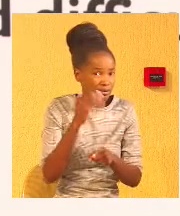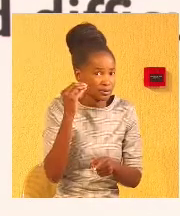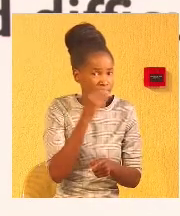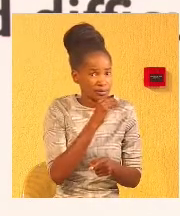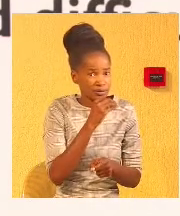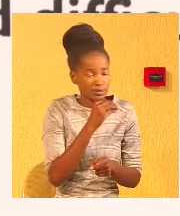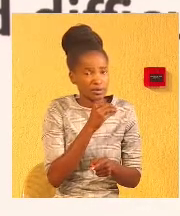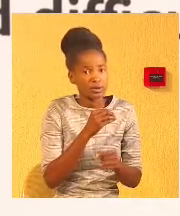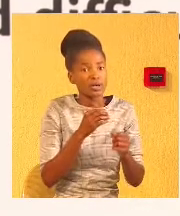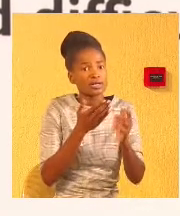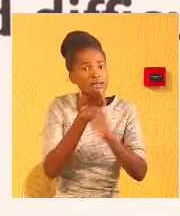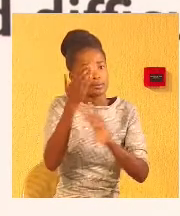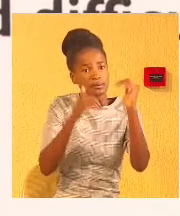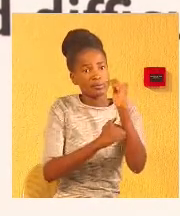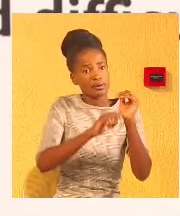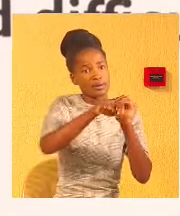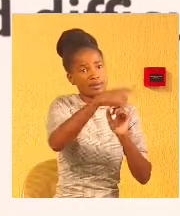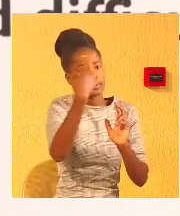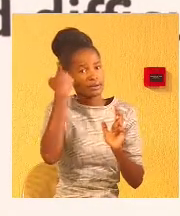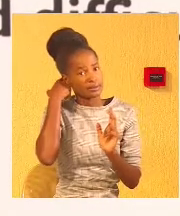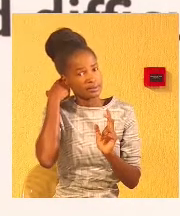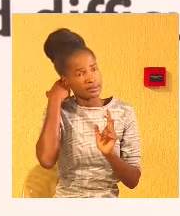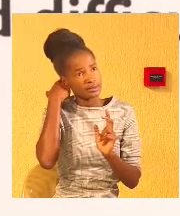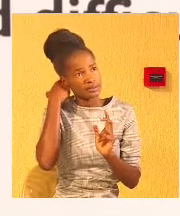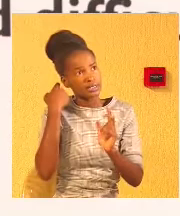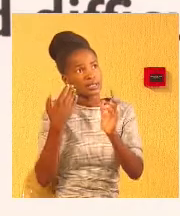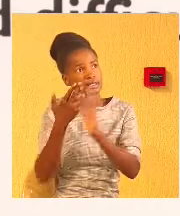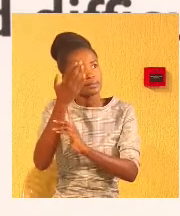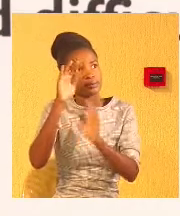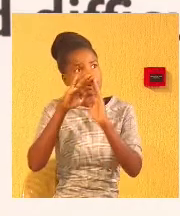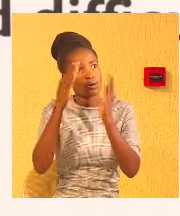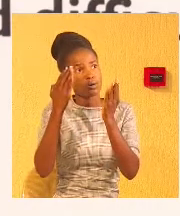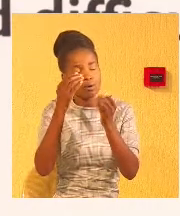through OPM, and also through the food bank.